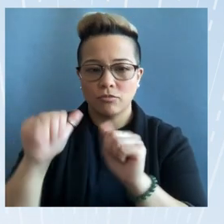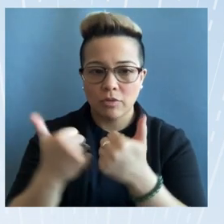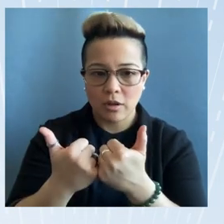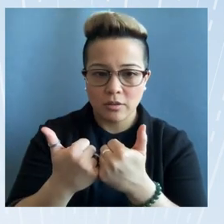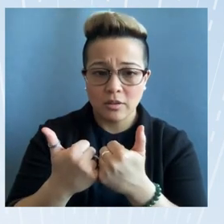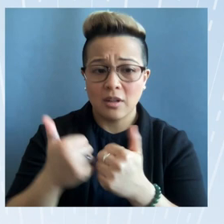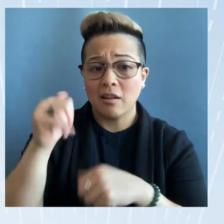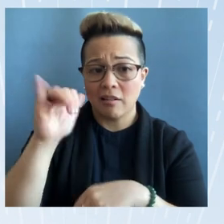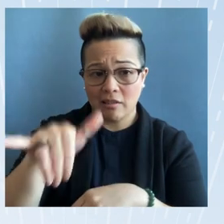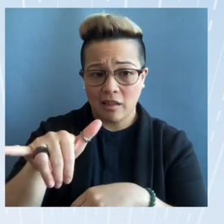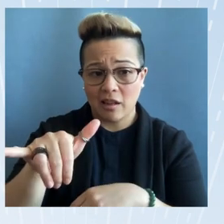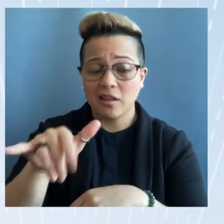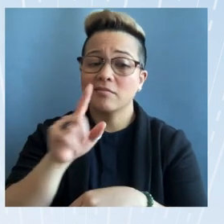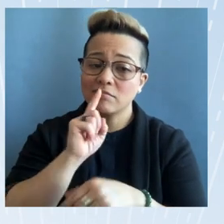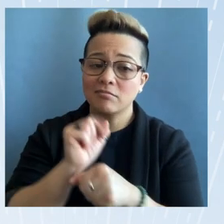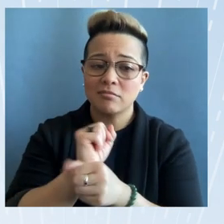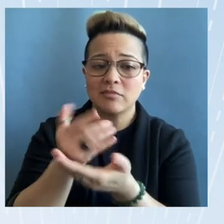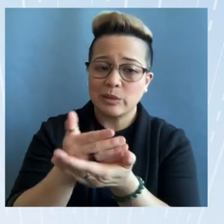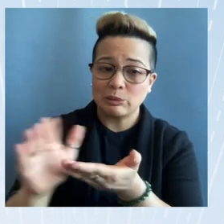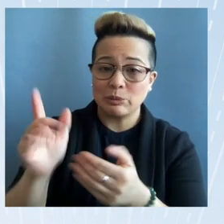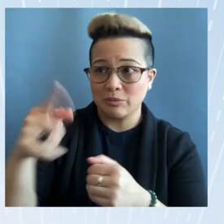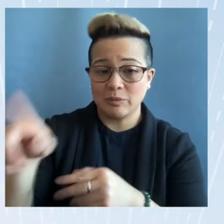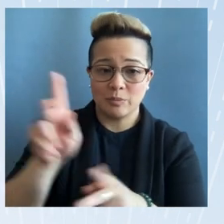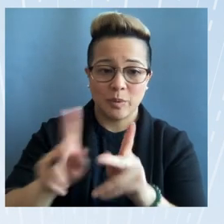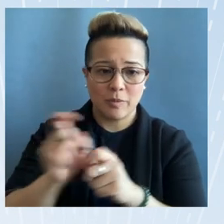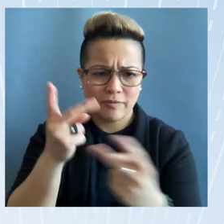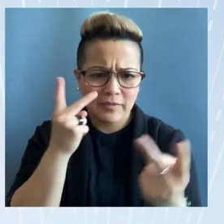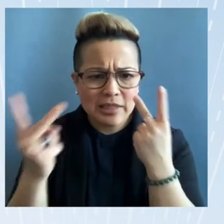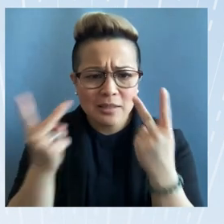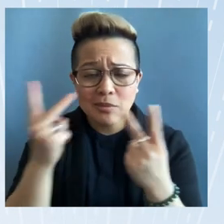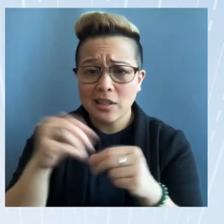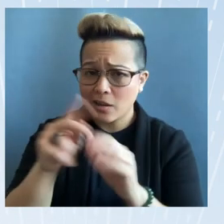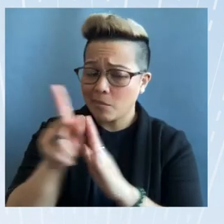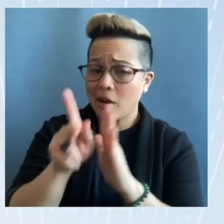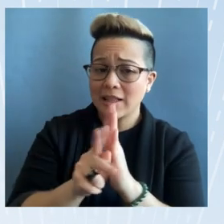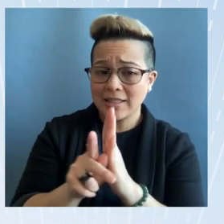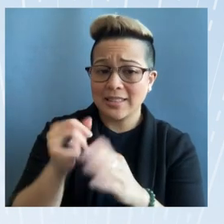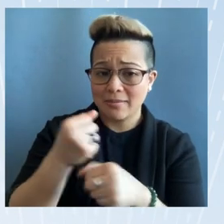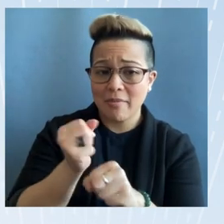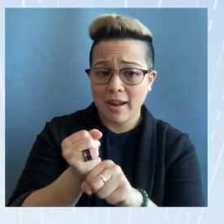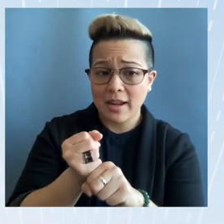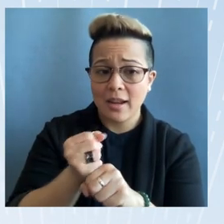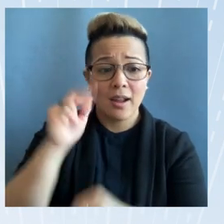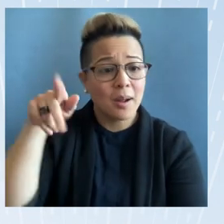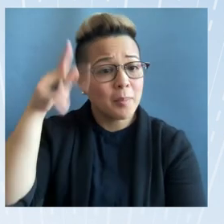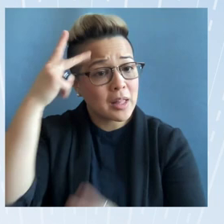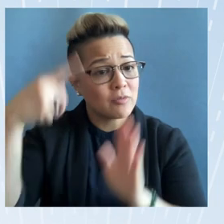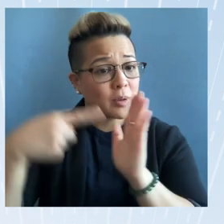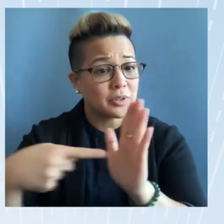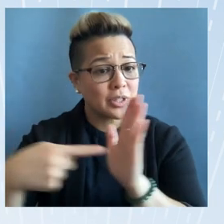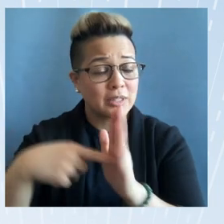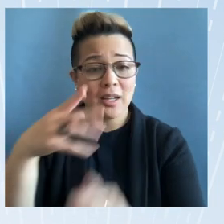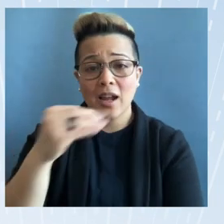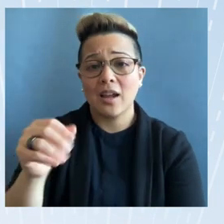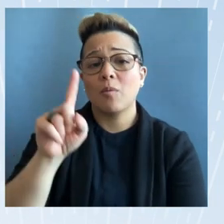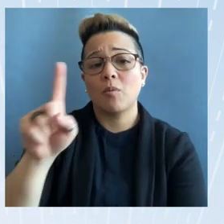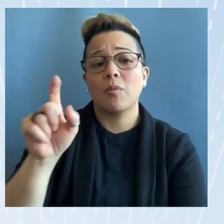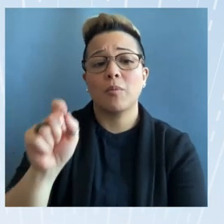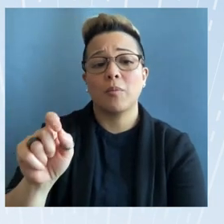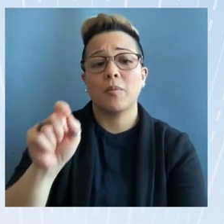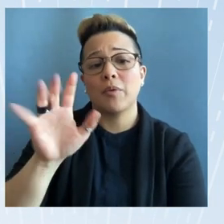turn excludes these people from visibility in policymaking, political representation, and